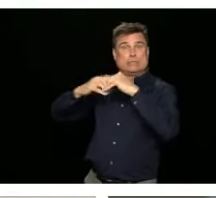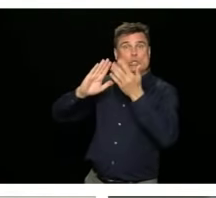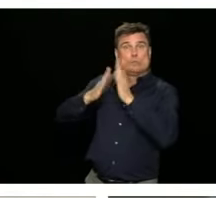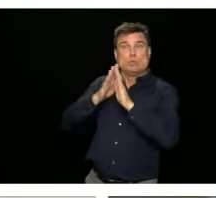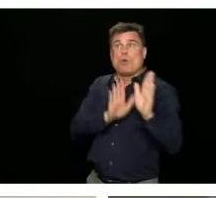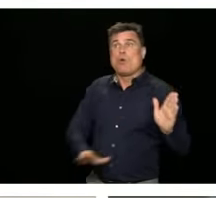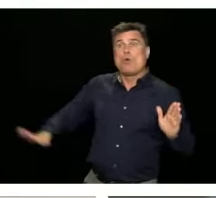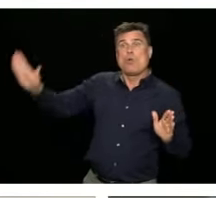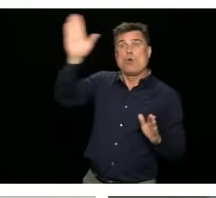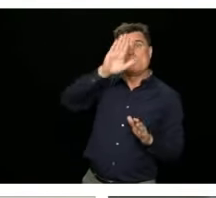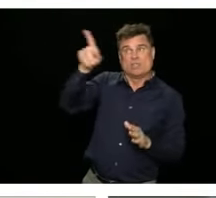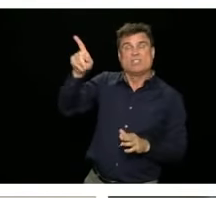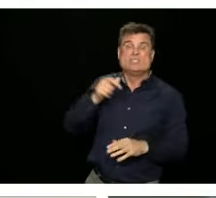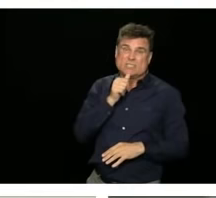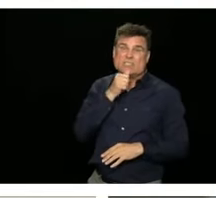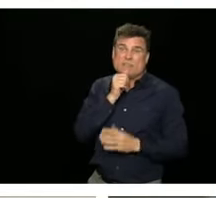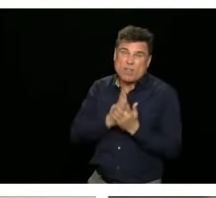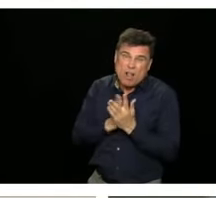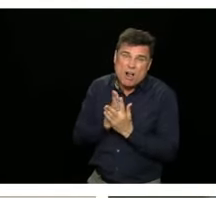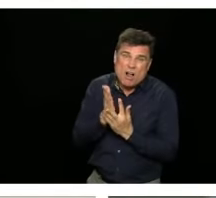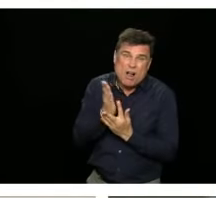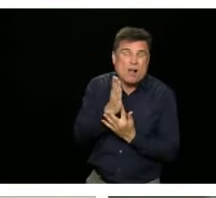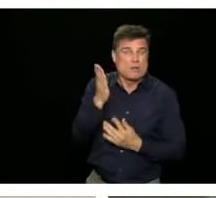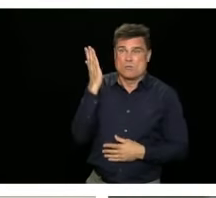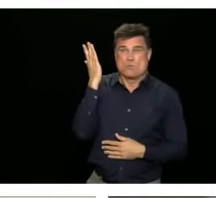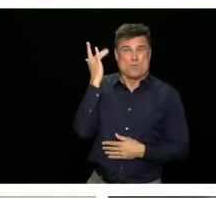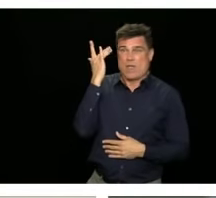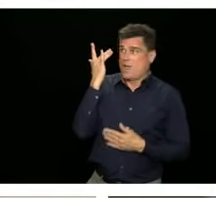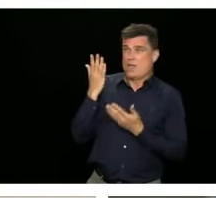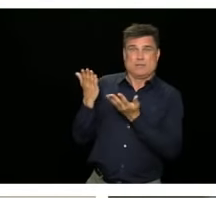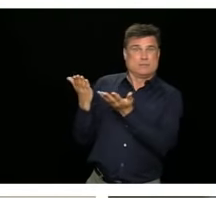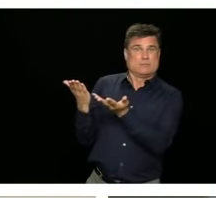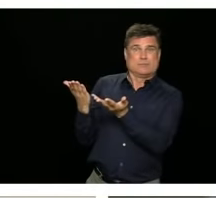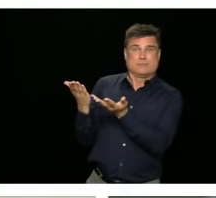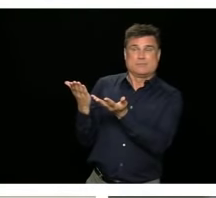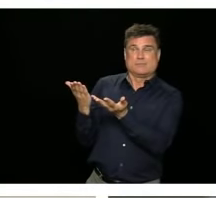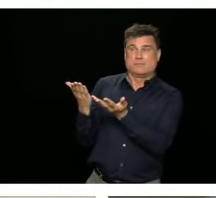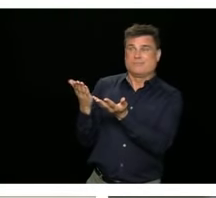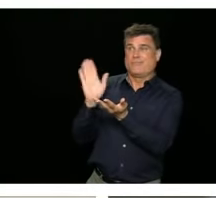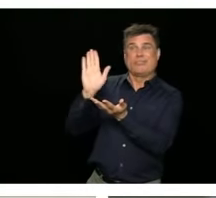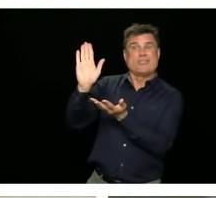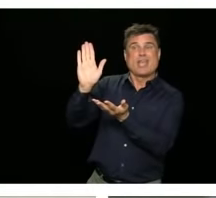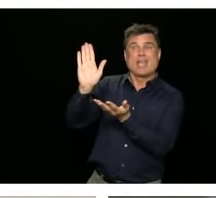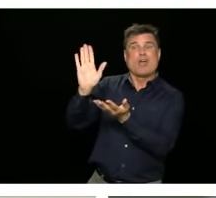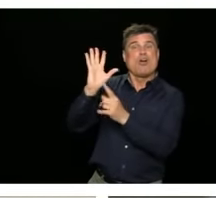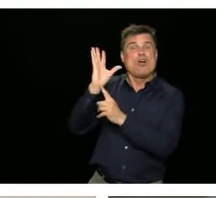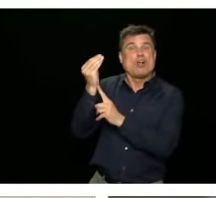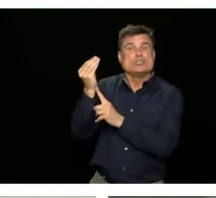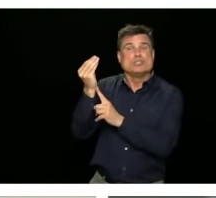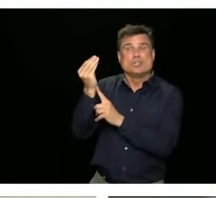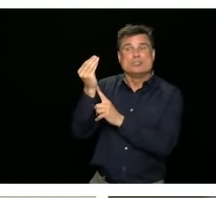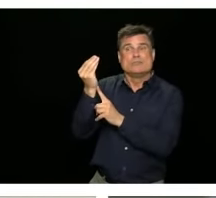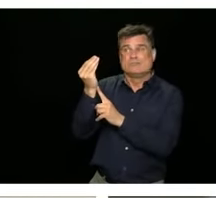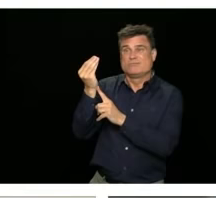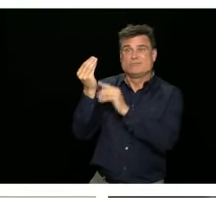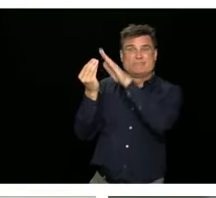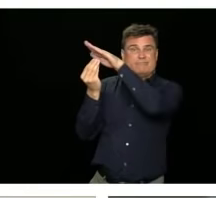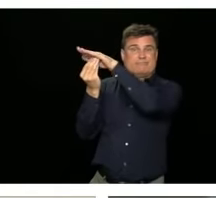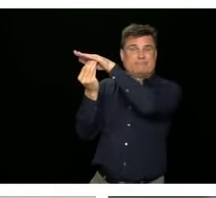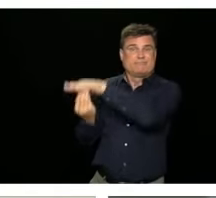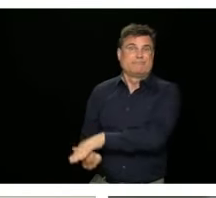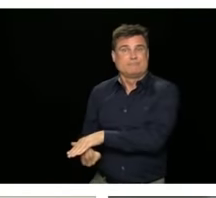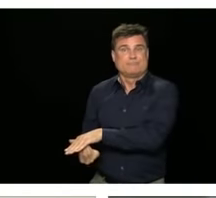immemorial here in these lands, where people knew how to deal with their issues and had laws. And